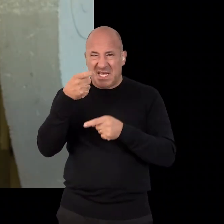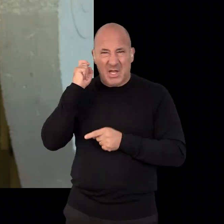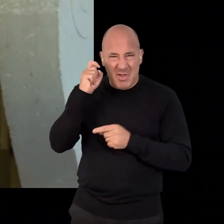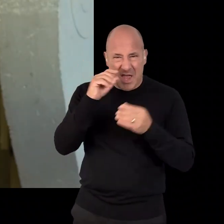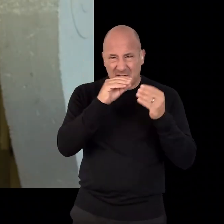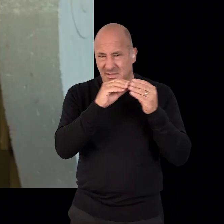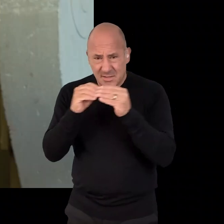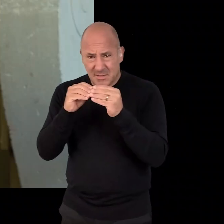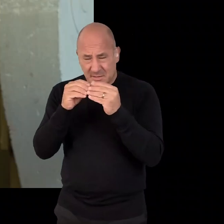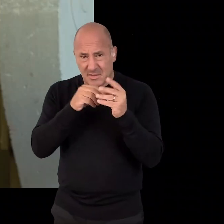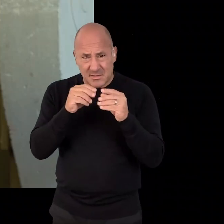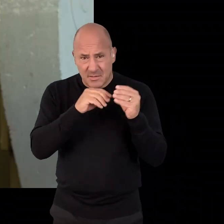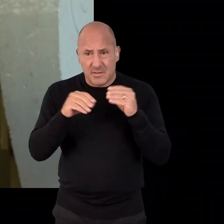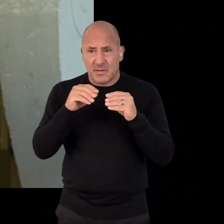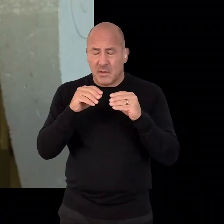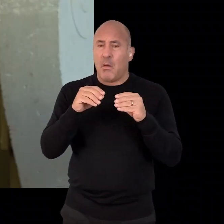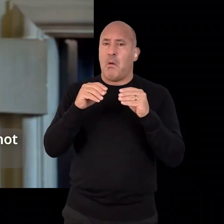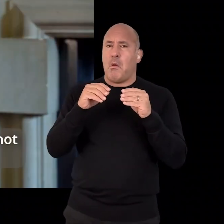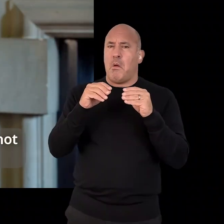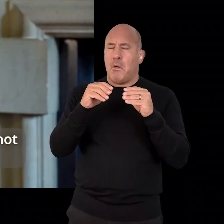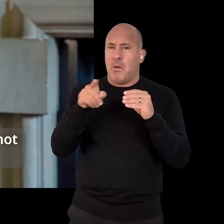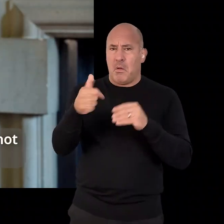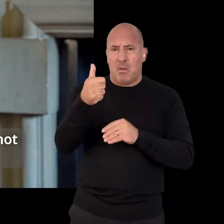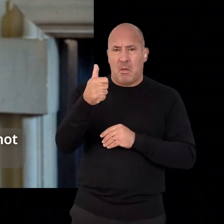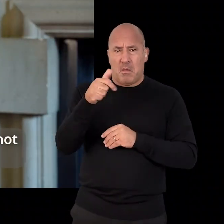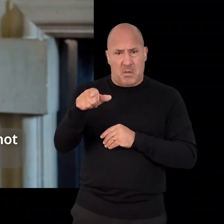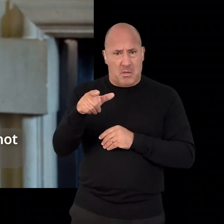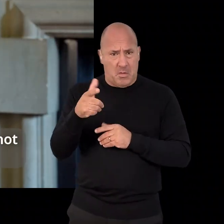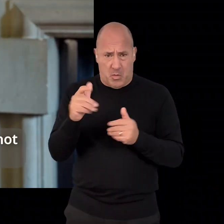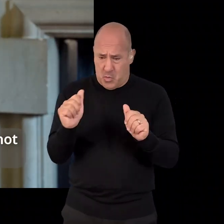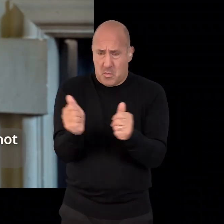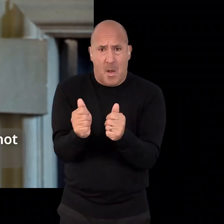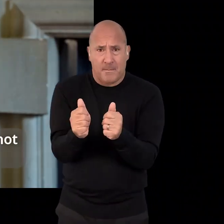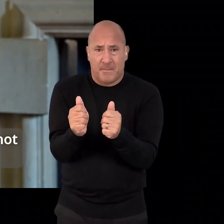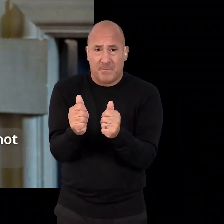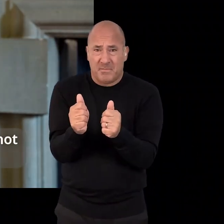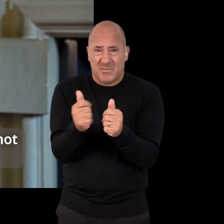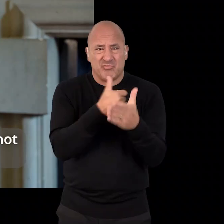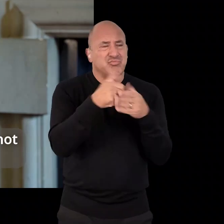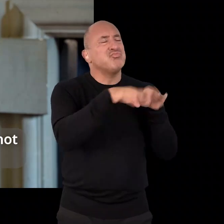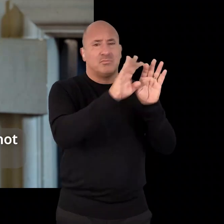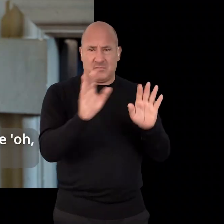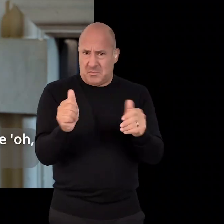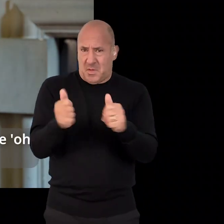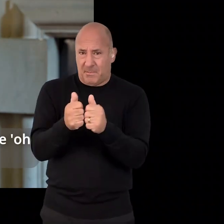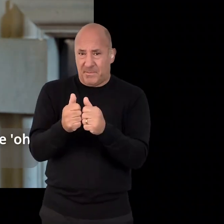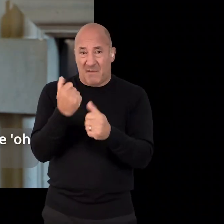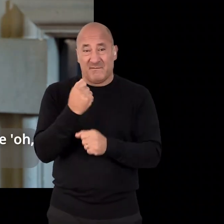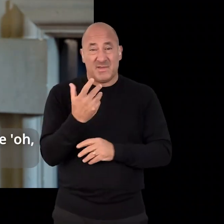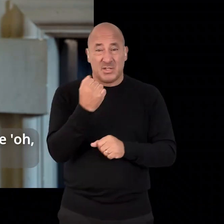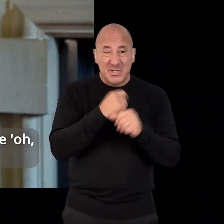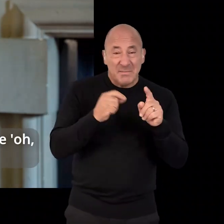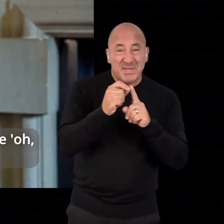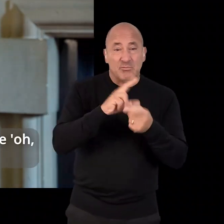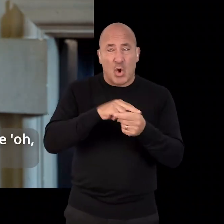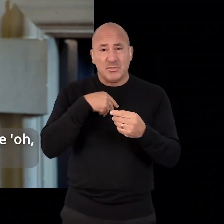is another piece of hearing kit. The technology I've got is quite niche. It's not common, and I mean, there's been GPs